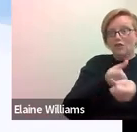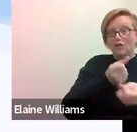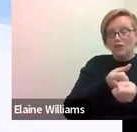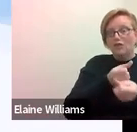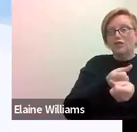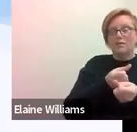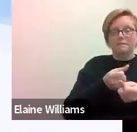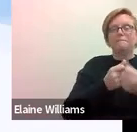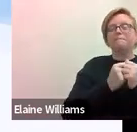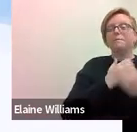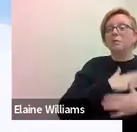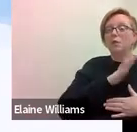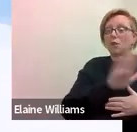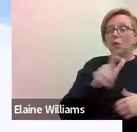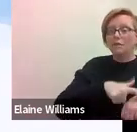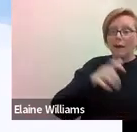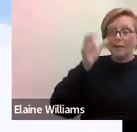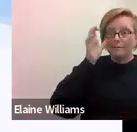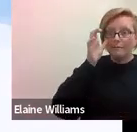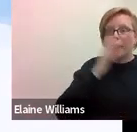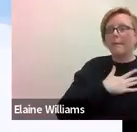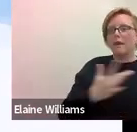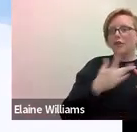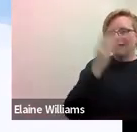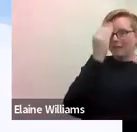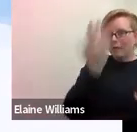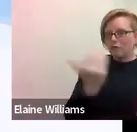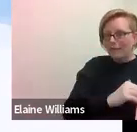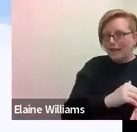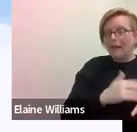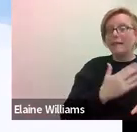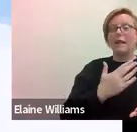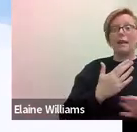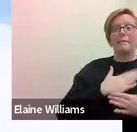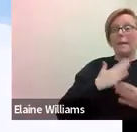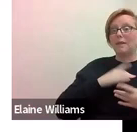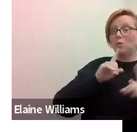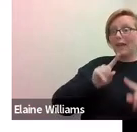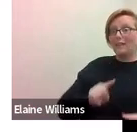my contact information again. Happy to answer any questions that you have.